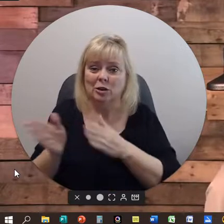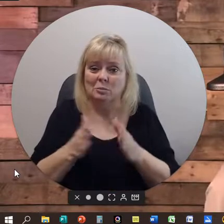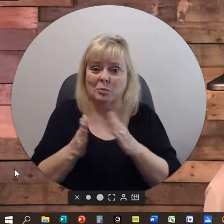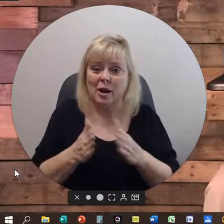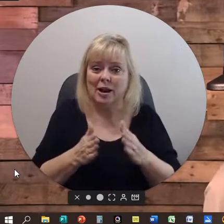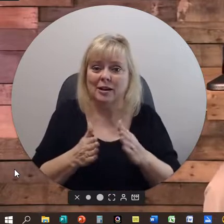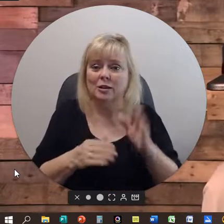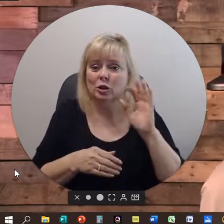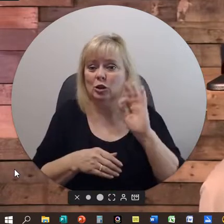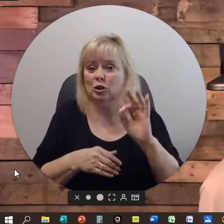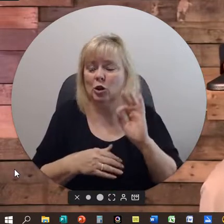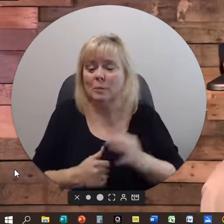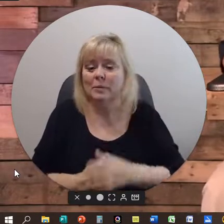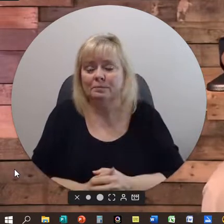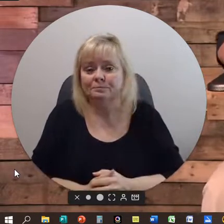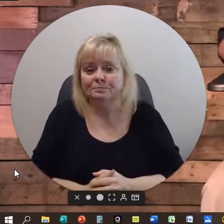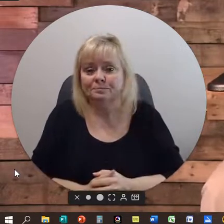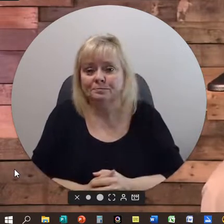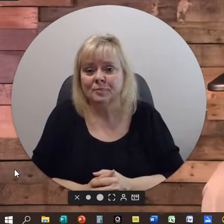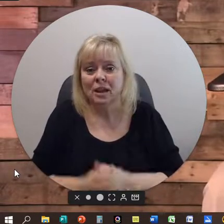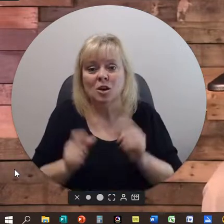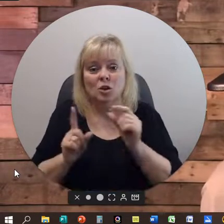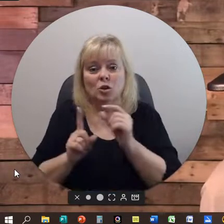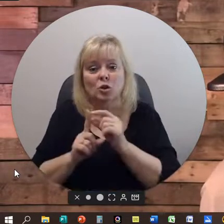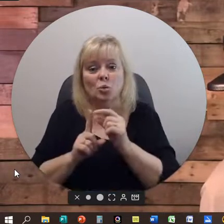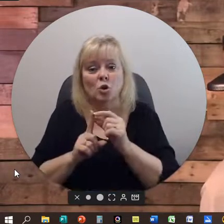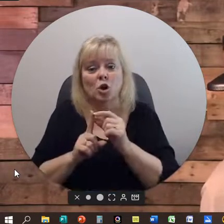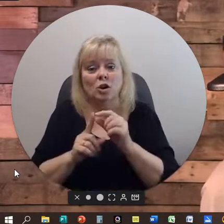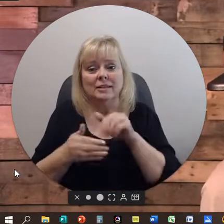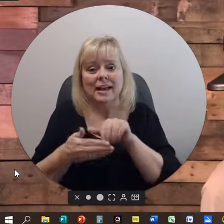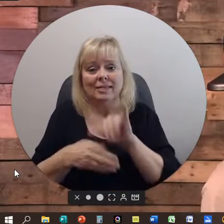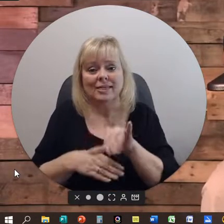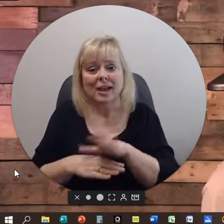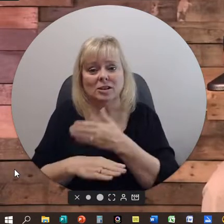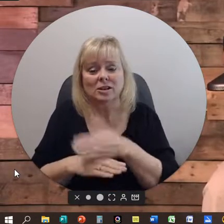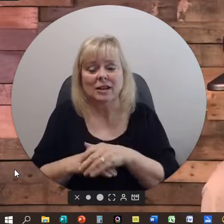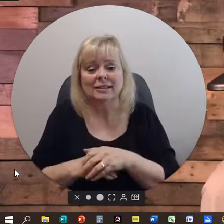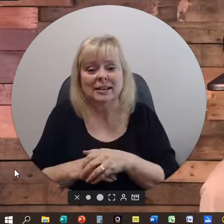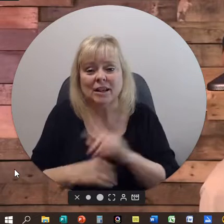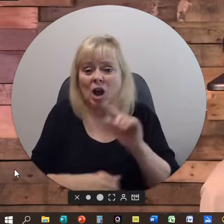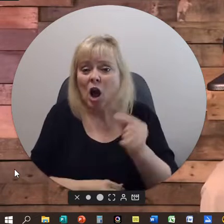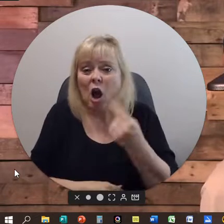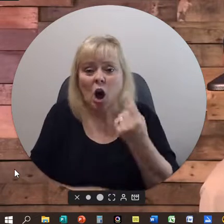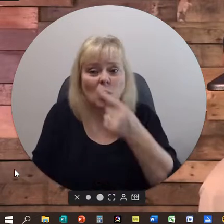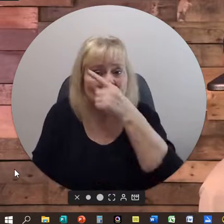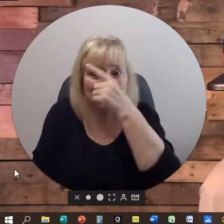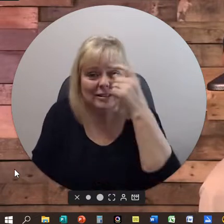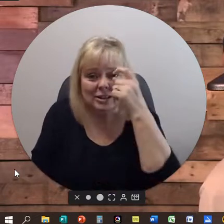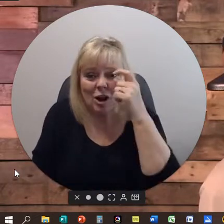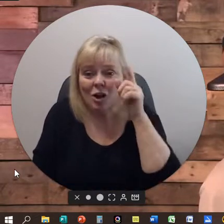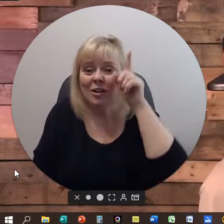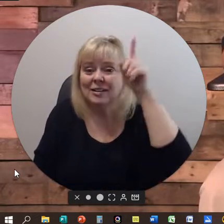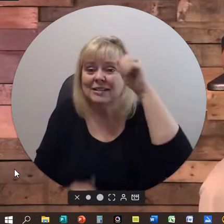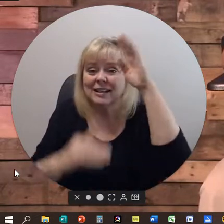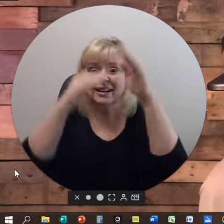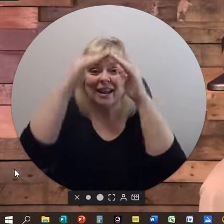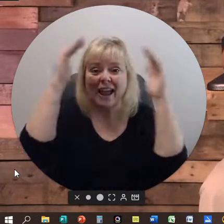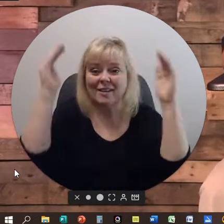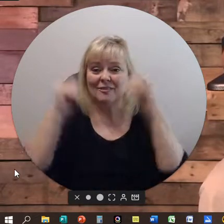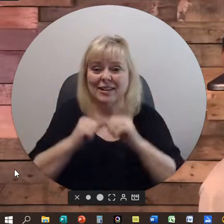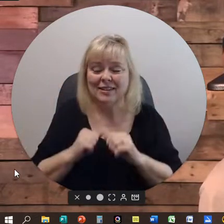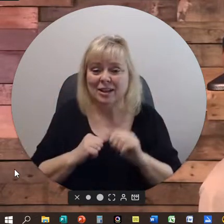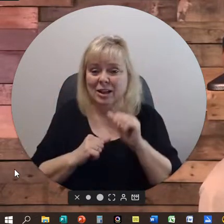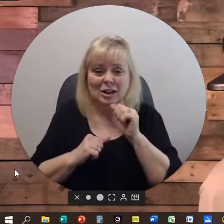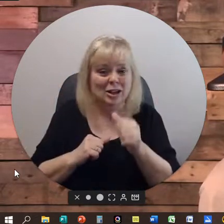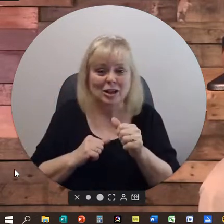see, because the lyrics of the song are, the only scars in heaven, they don't belong